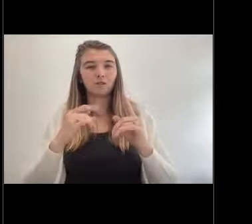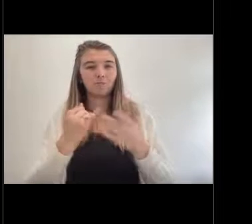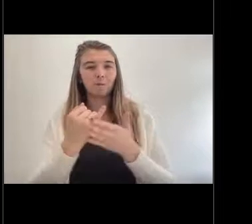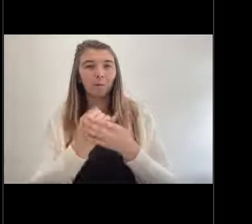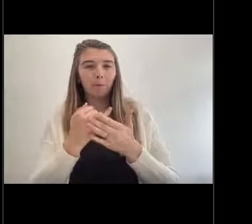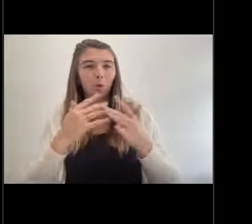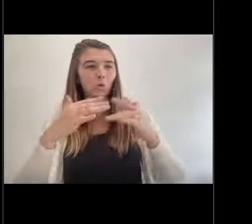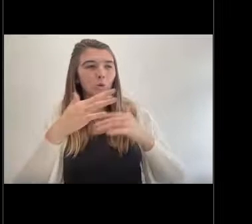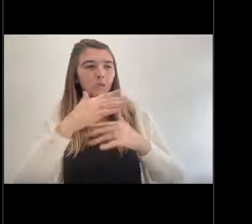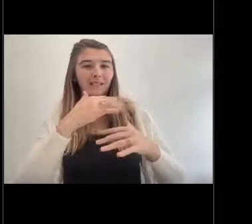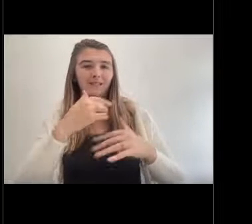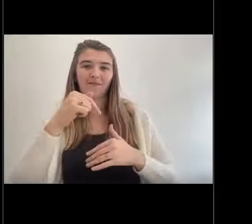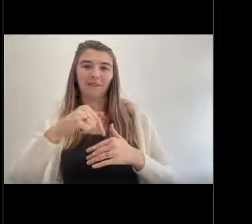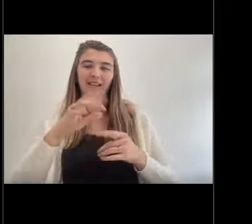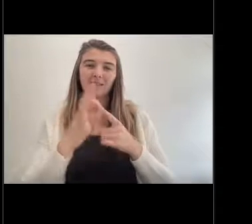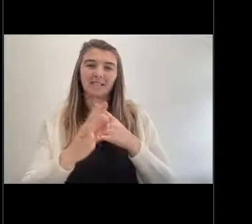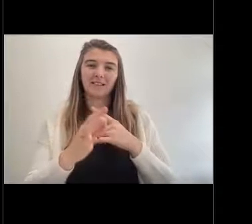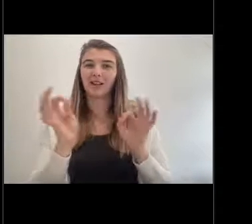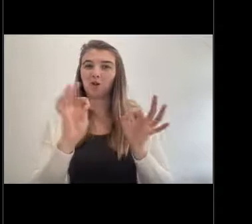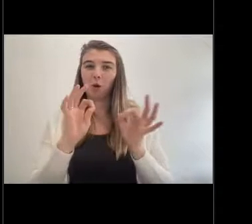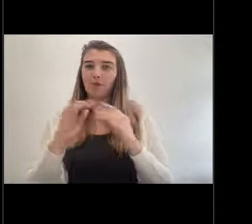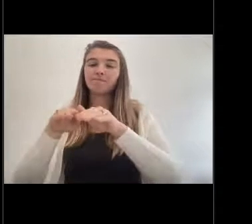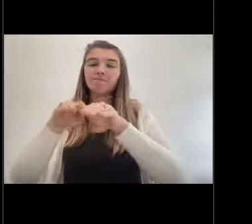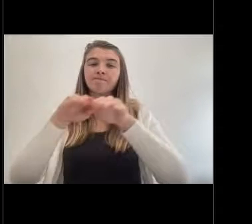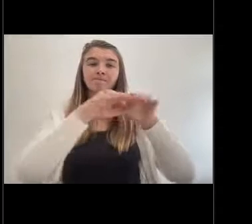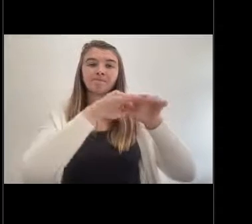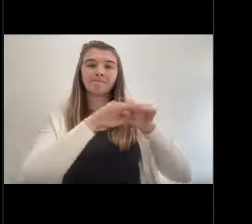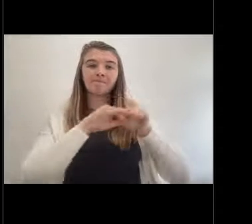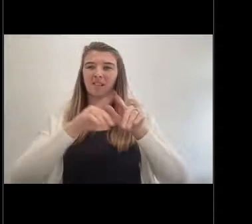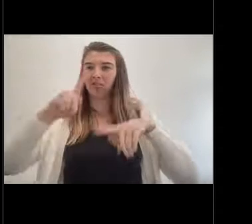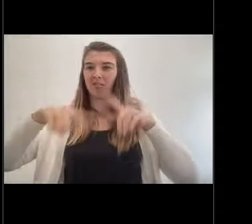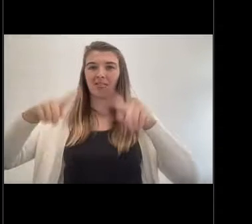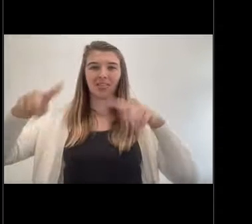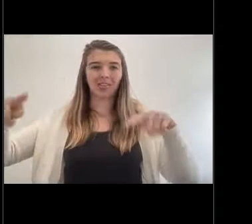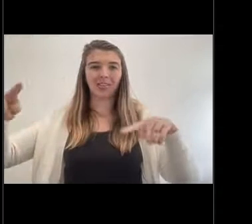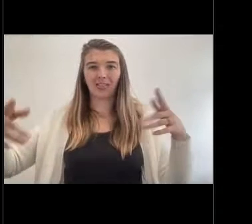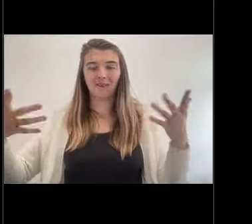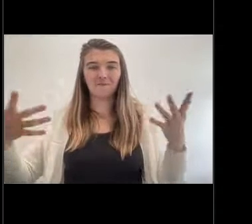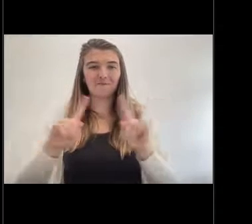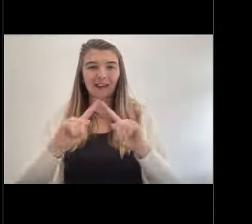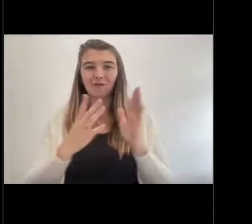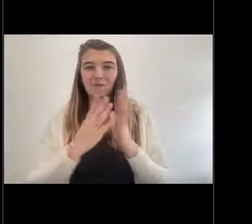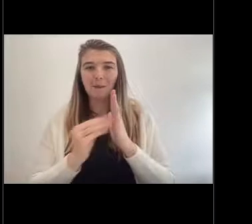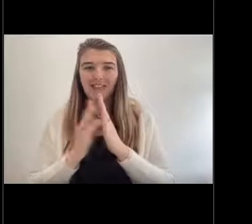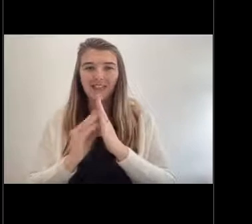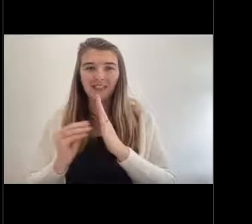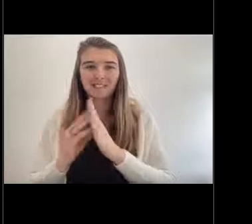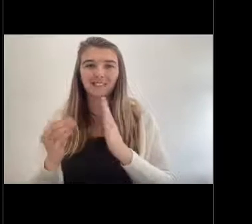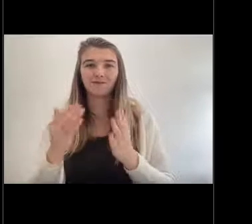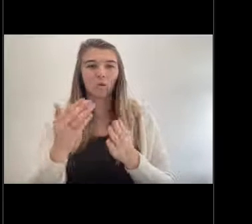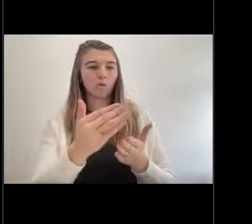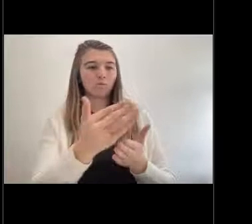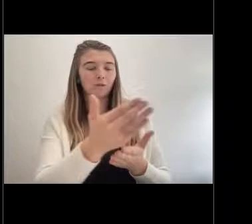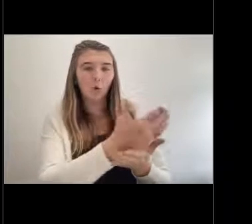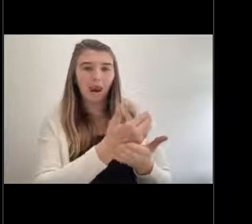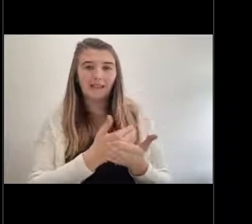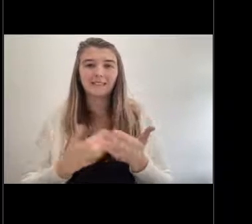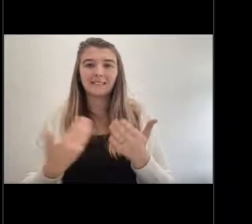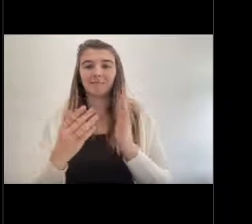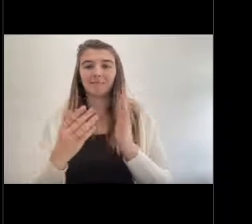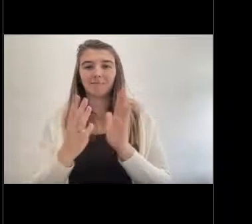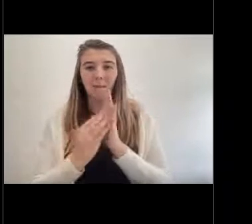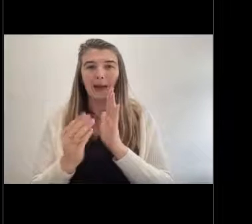can harmonize the better protocols for sampling, collection, pre-treatment,